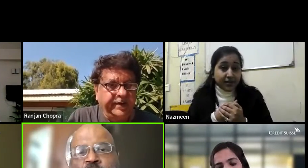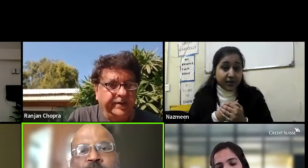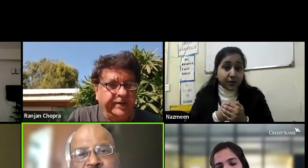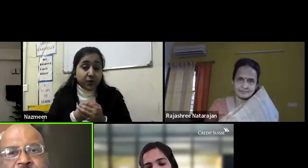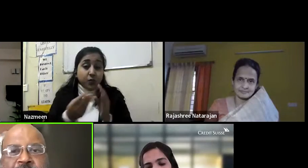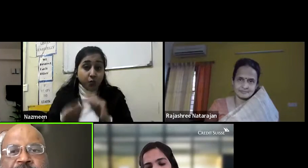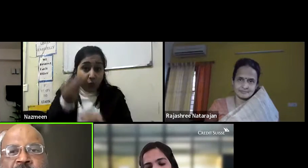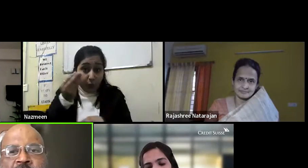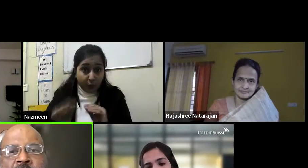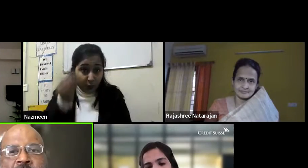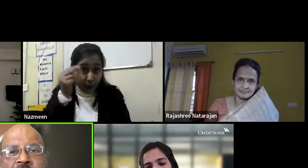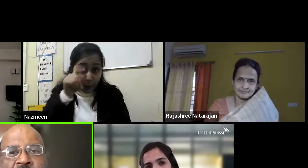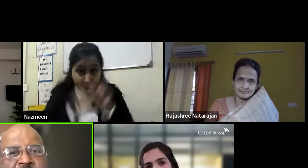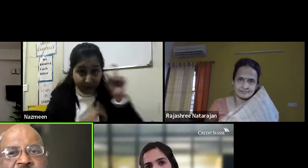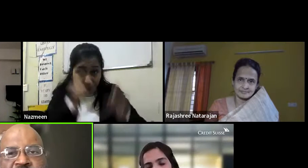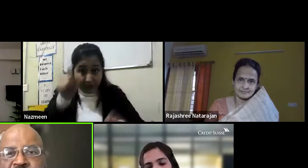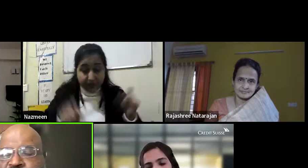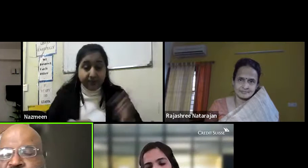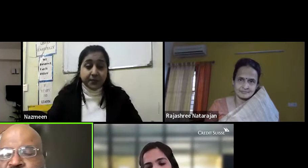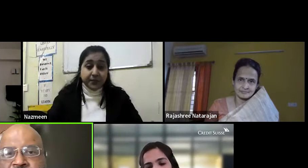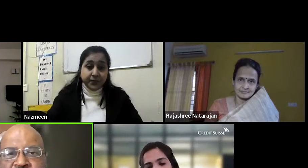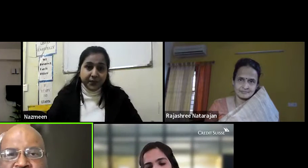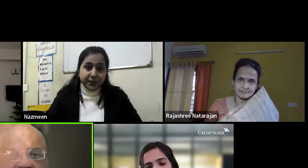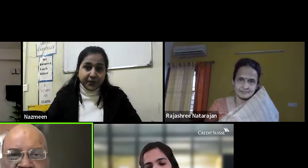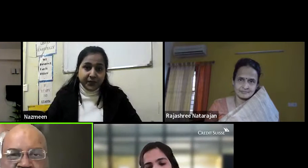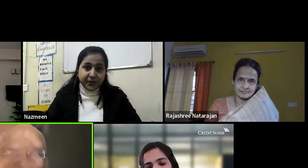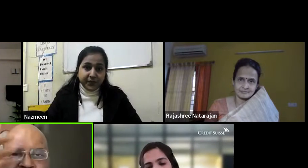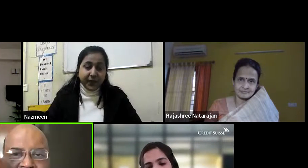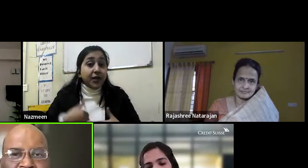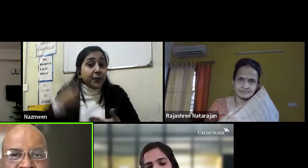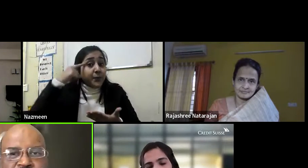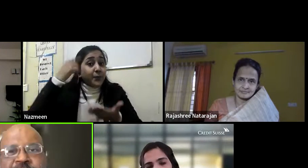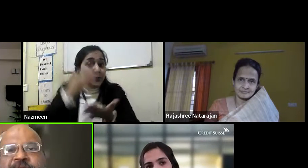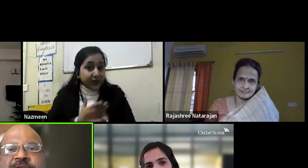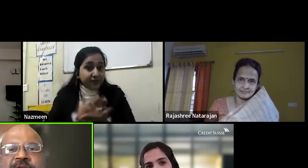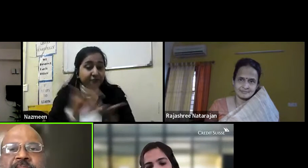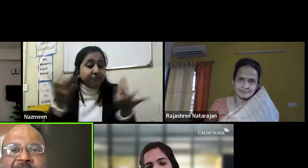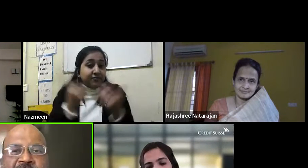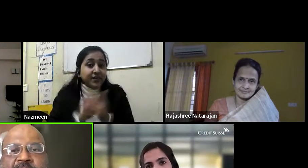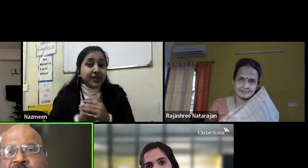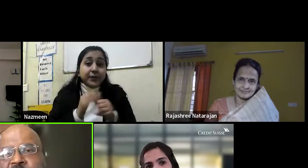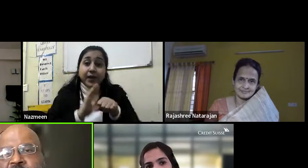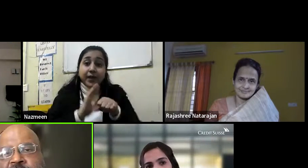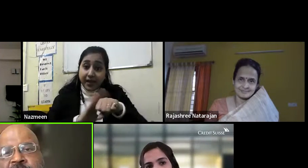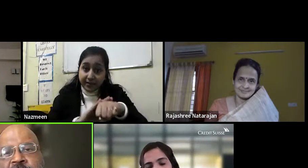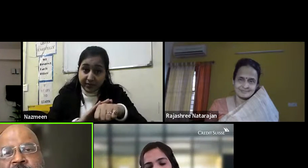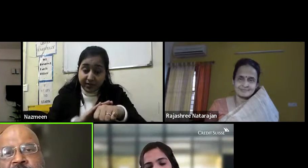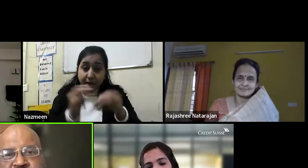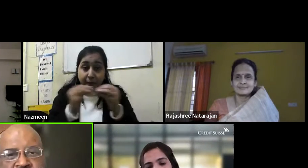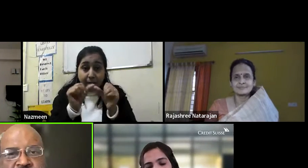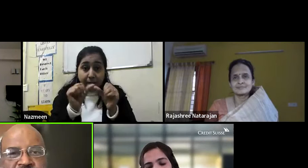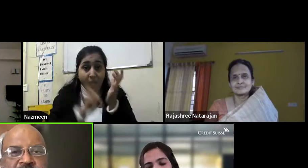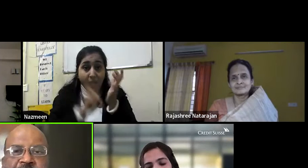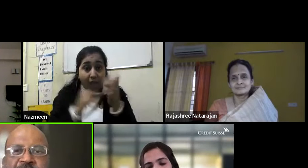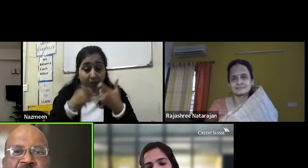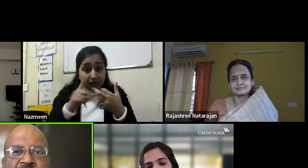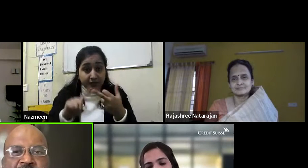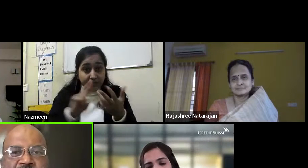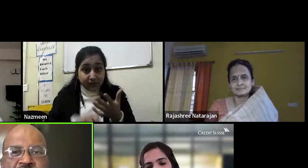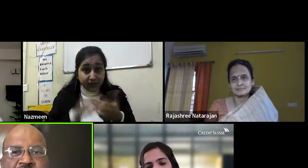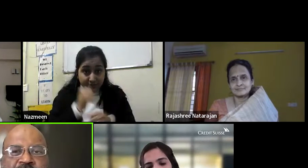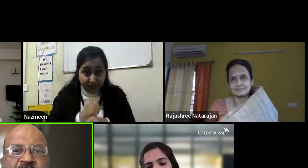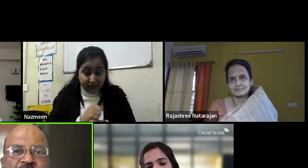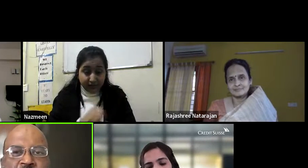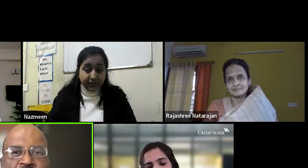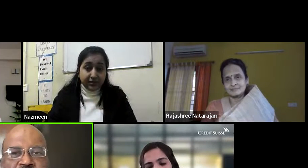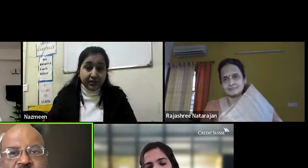and more people. I firmly believe, from my experience in banking and journalism and PR,